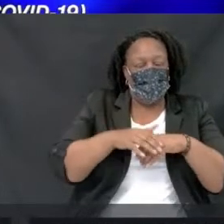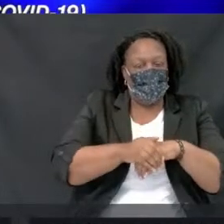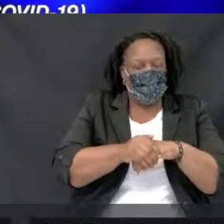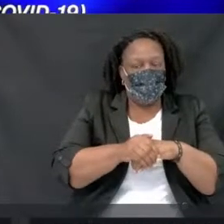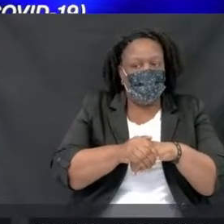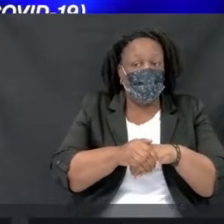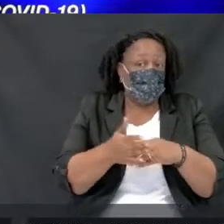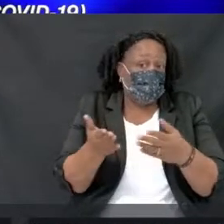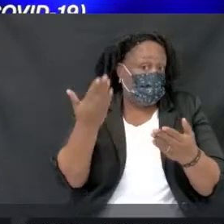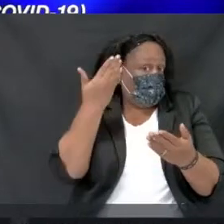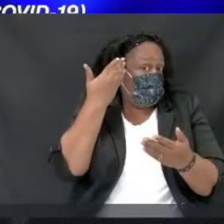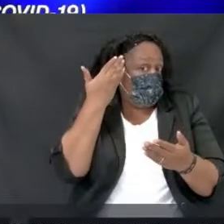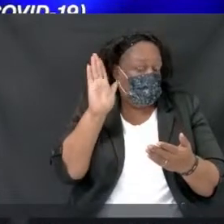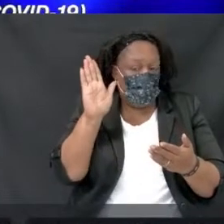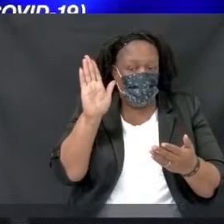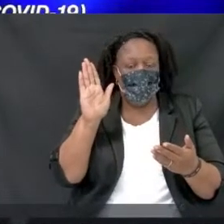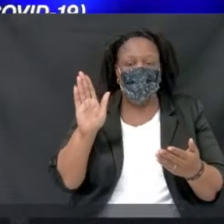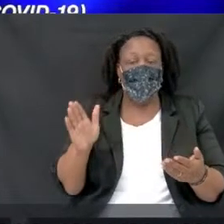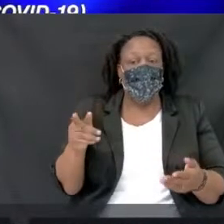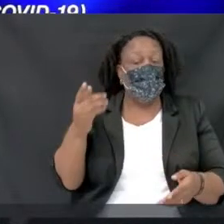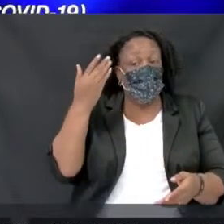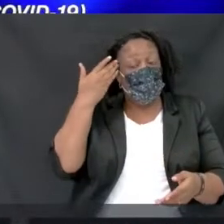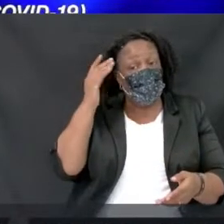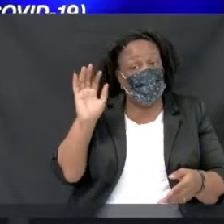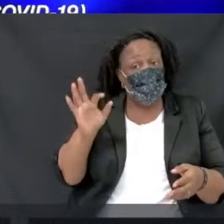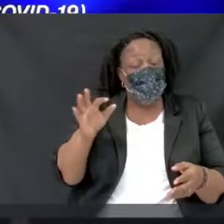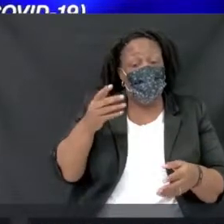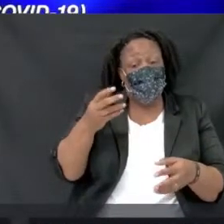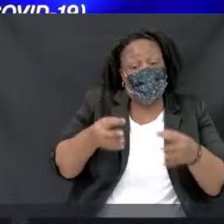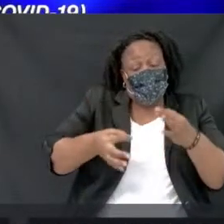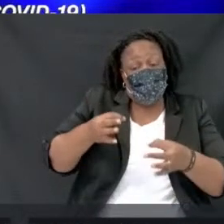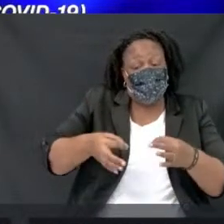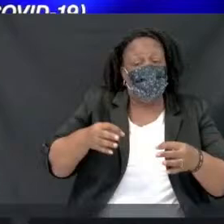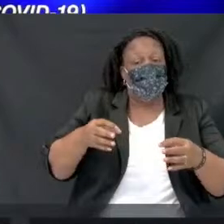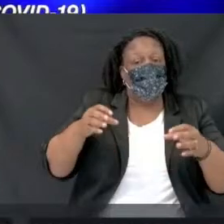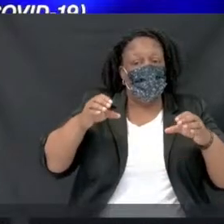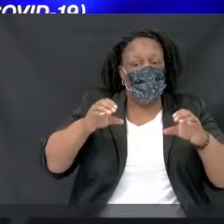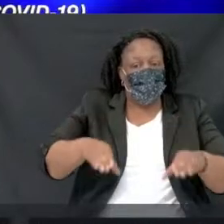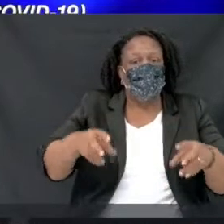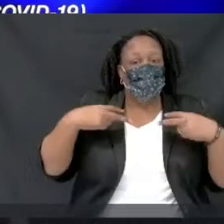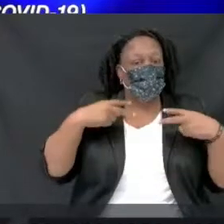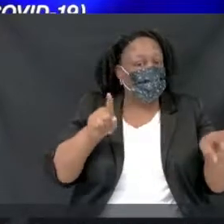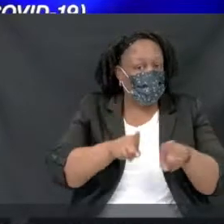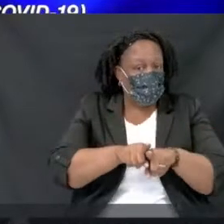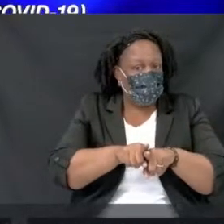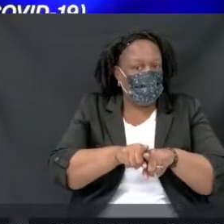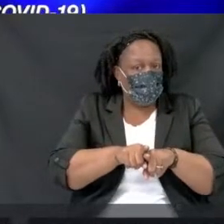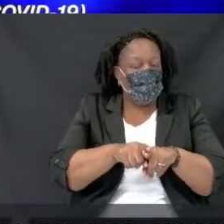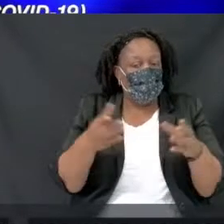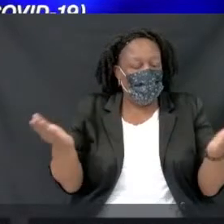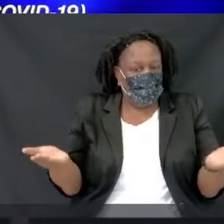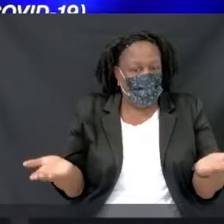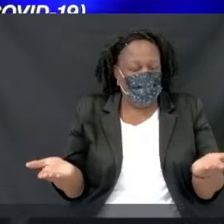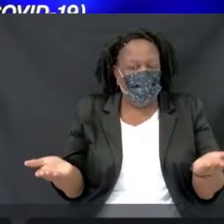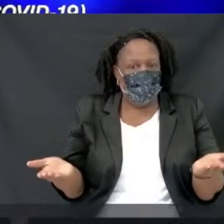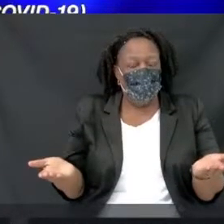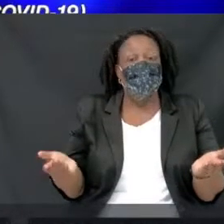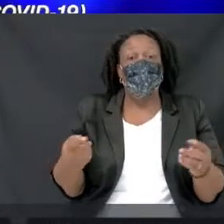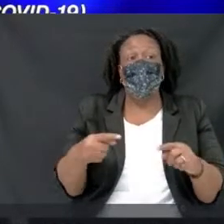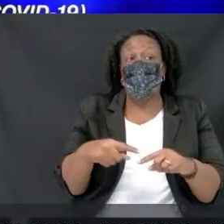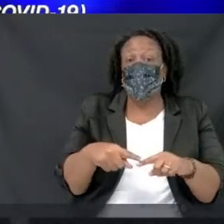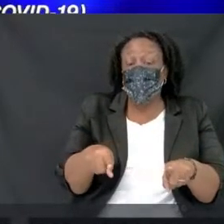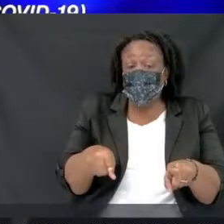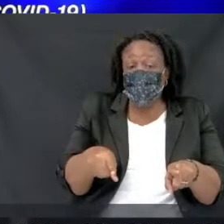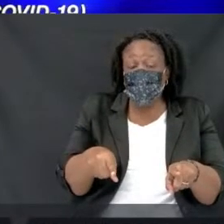to draw a straight parallel from what's happening in Europe or North America to what will happen here due to differences